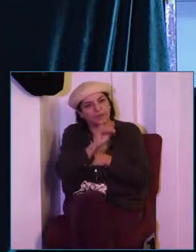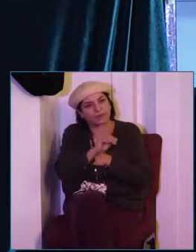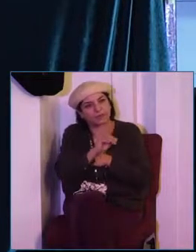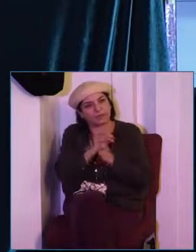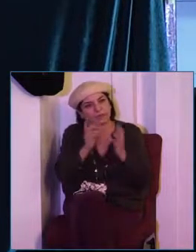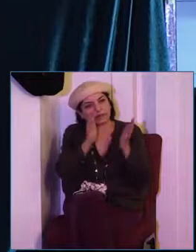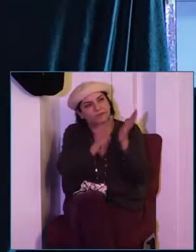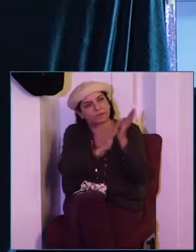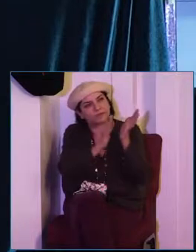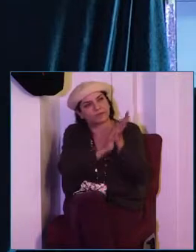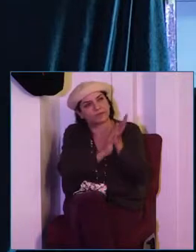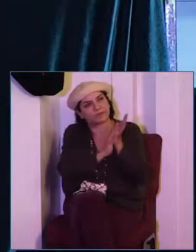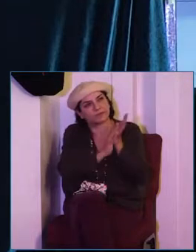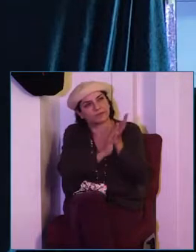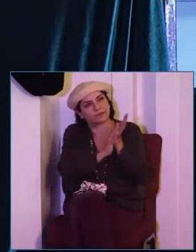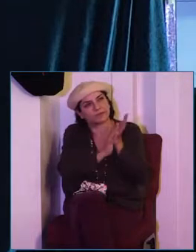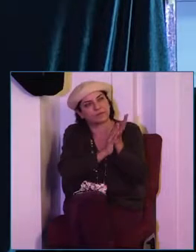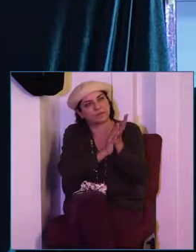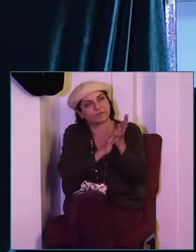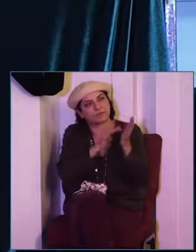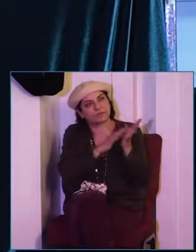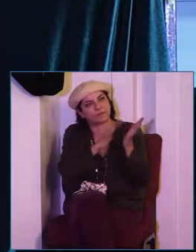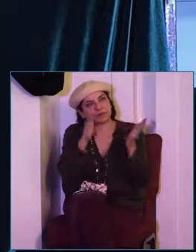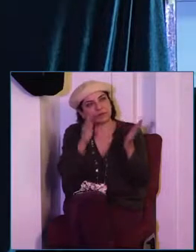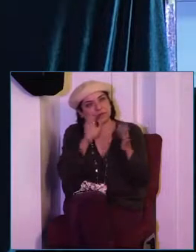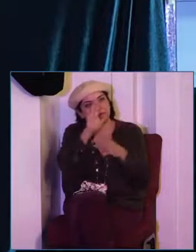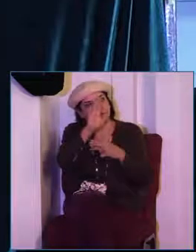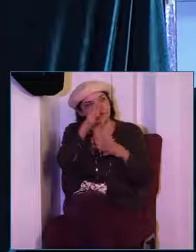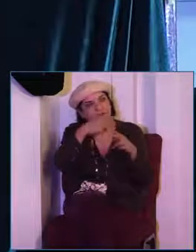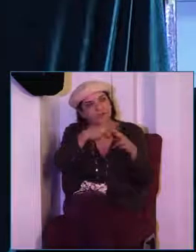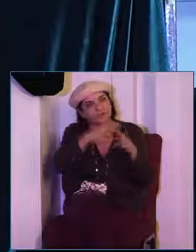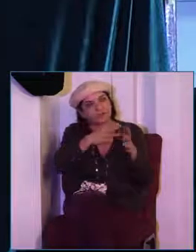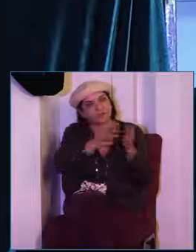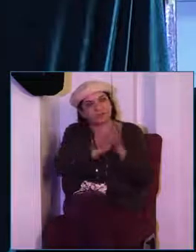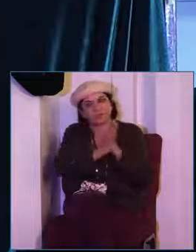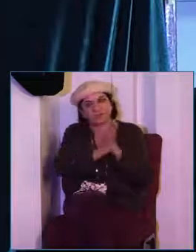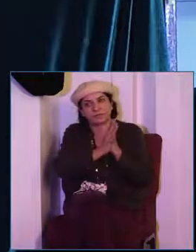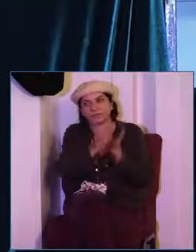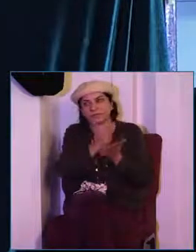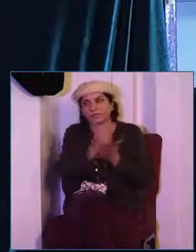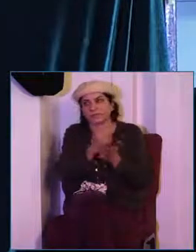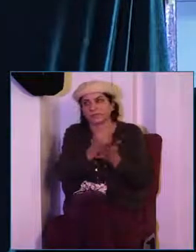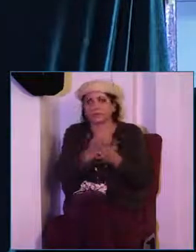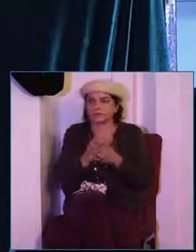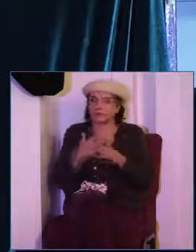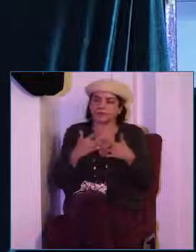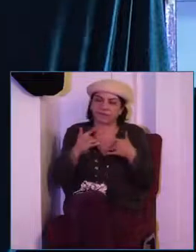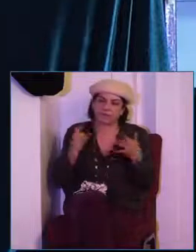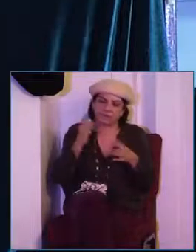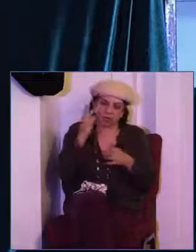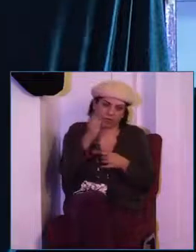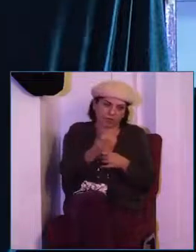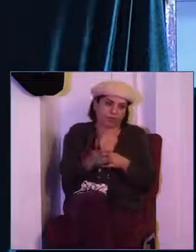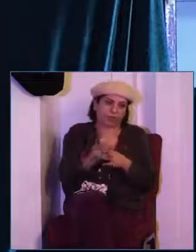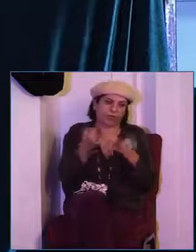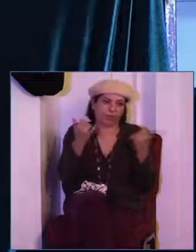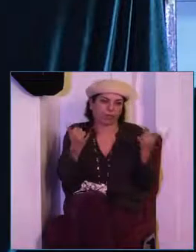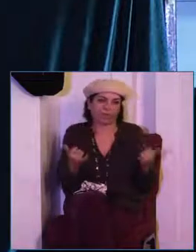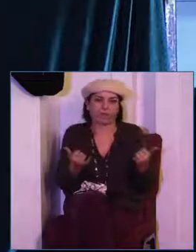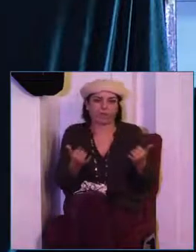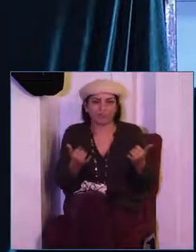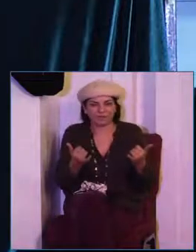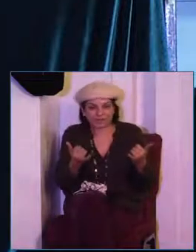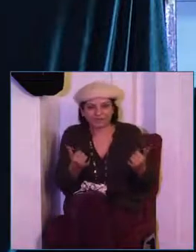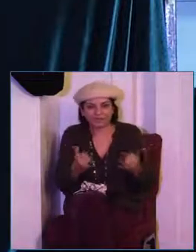glory, for it's in your name we ask it. Amen. Amen. We are so delighted to see you today. If this is your